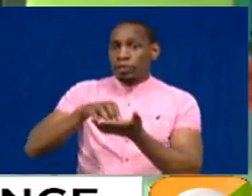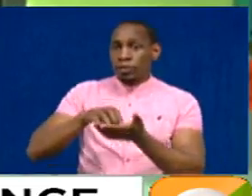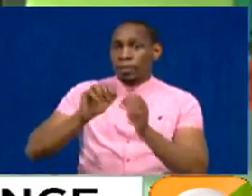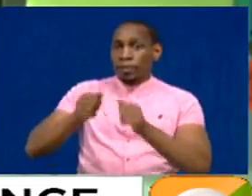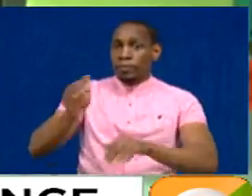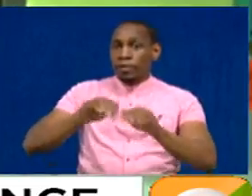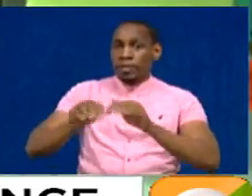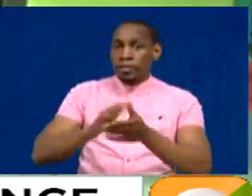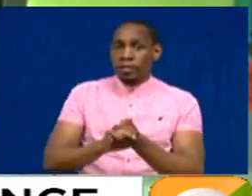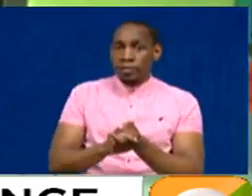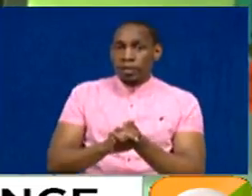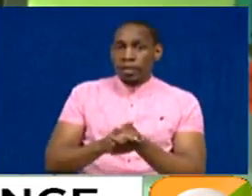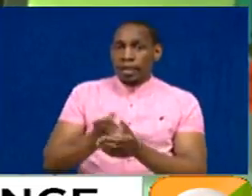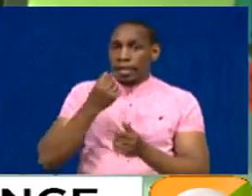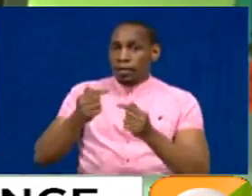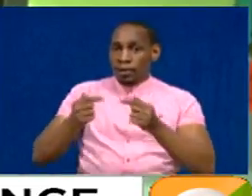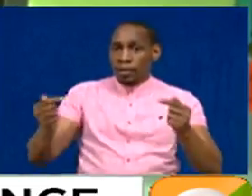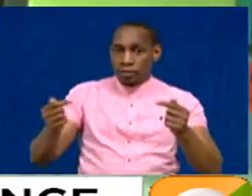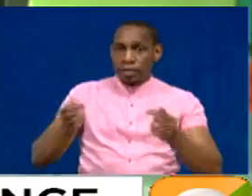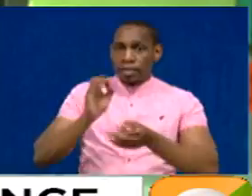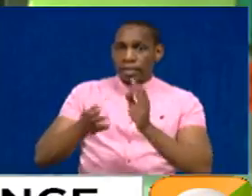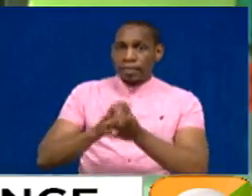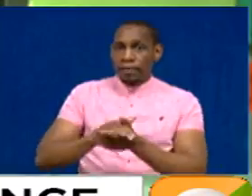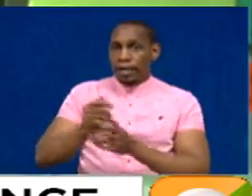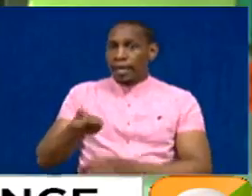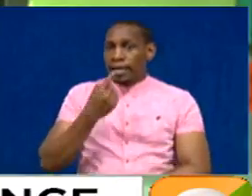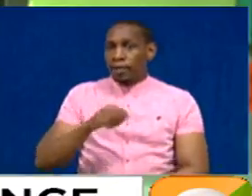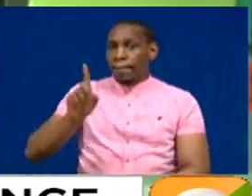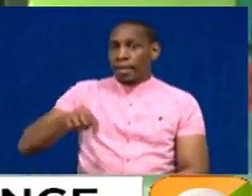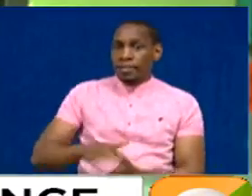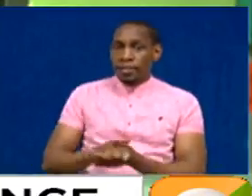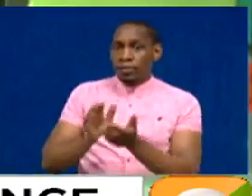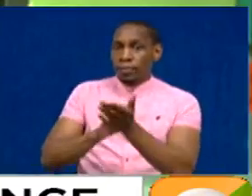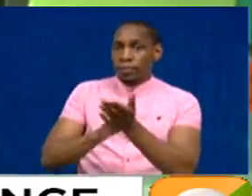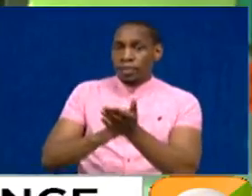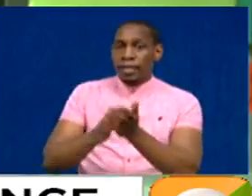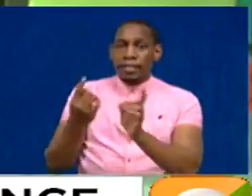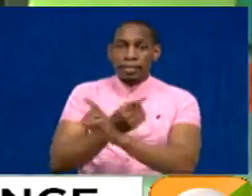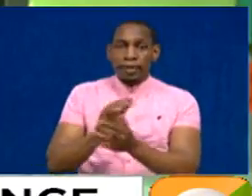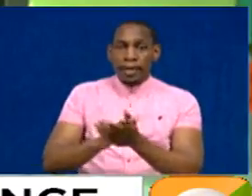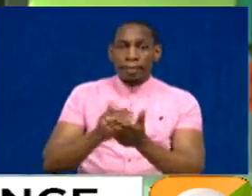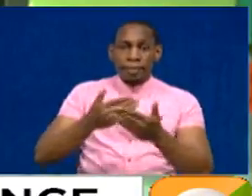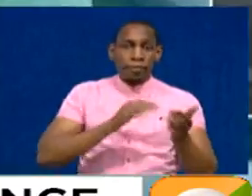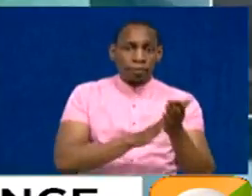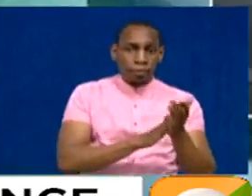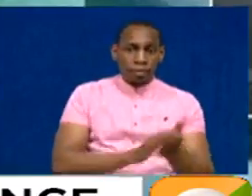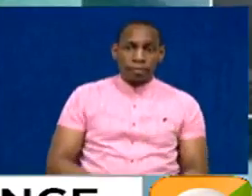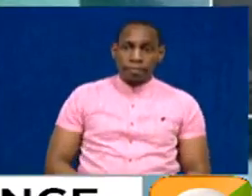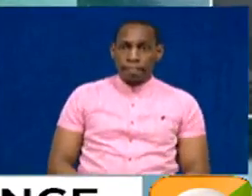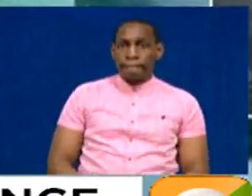may contribute to antimicrobial resistance in an event that another antibiotic has to be prescribed different from what had been